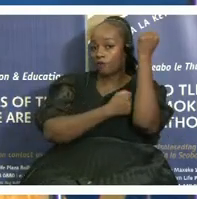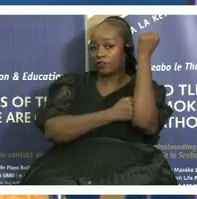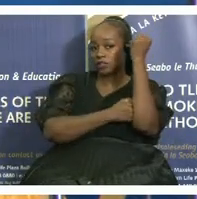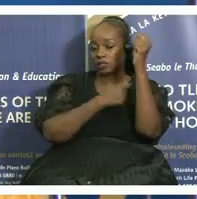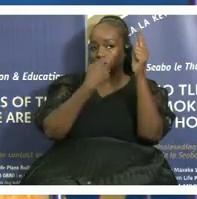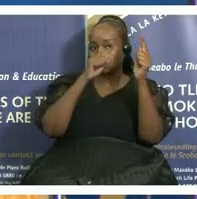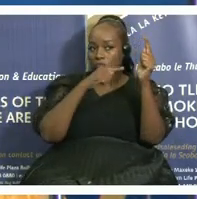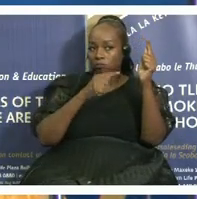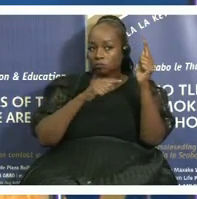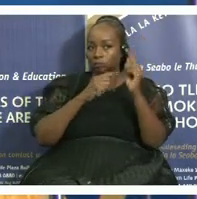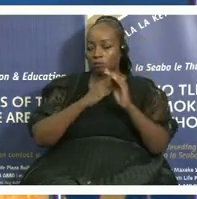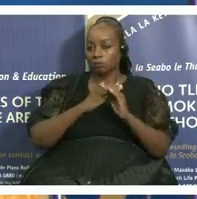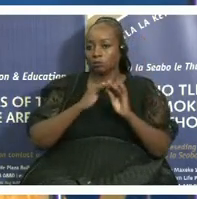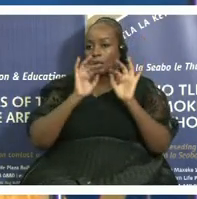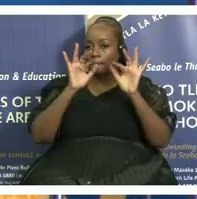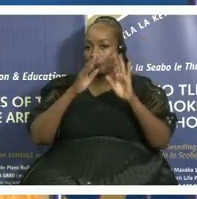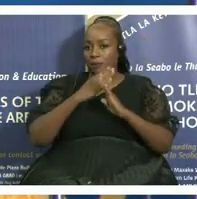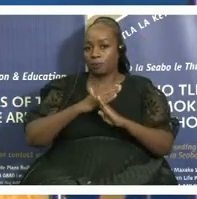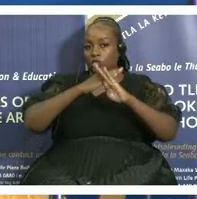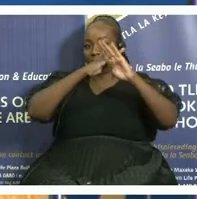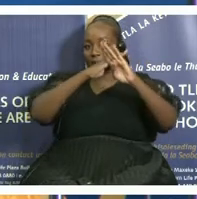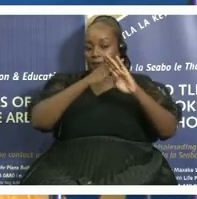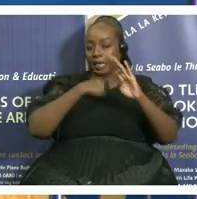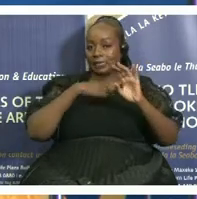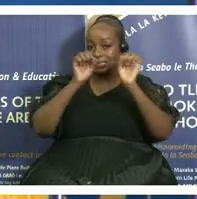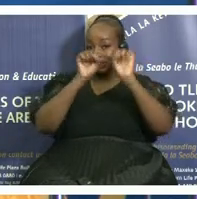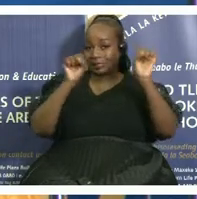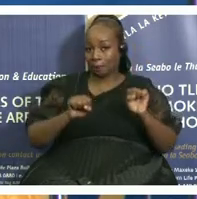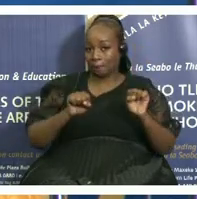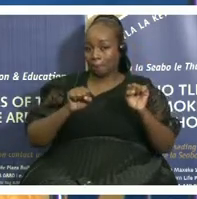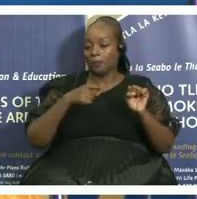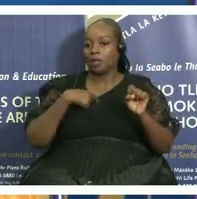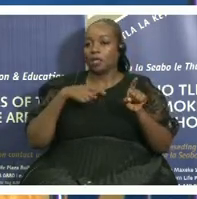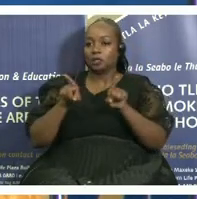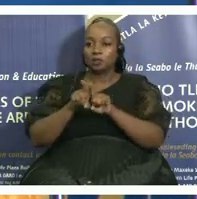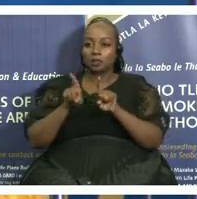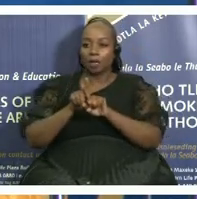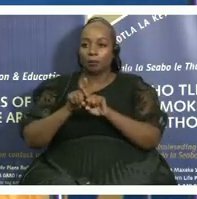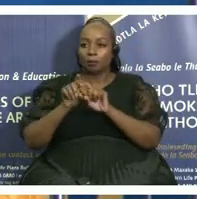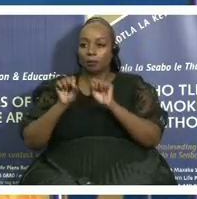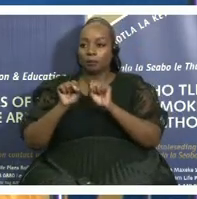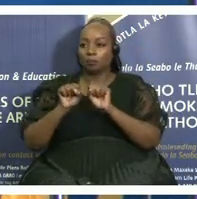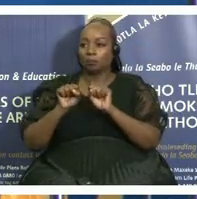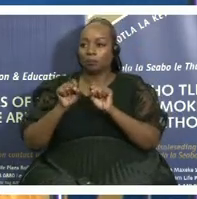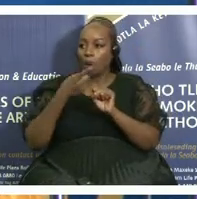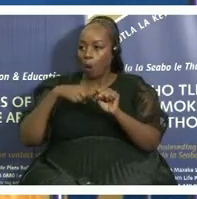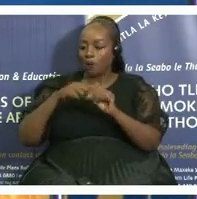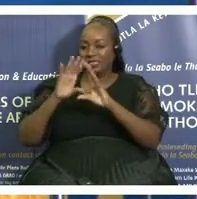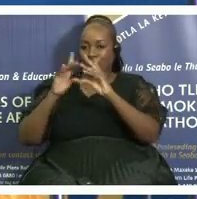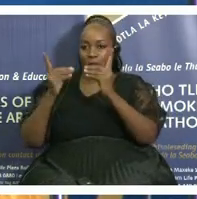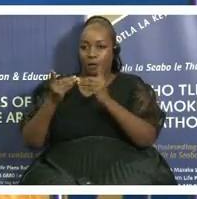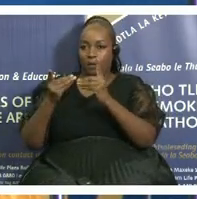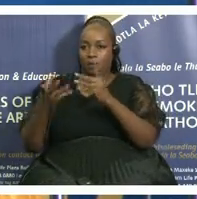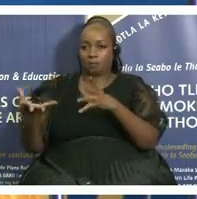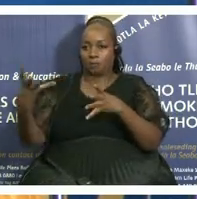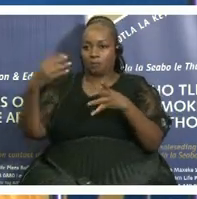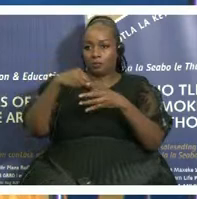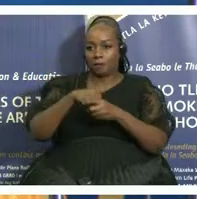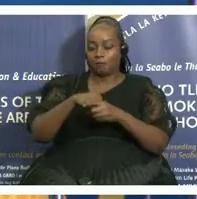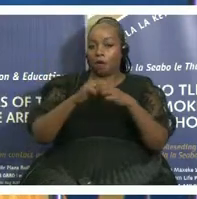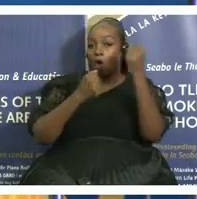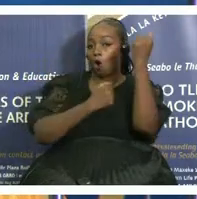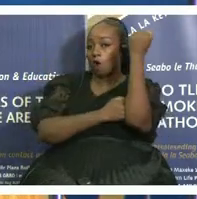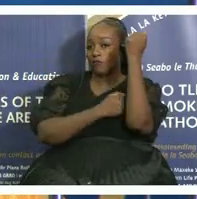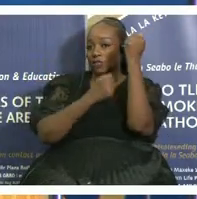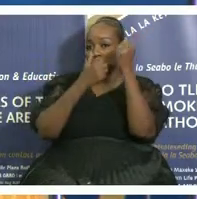Commission, the Criminal Justice System, and key provincial departments such as the Office of the Premier, Provincial Treasury,